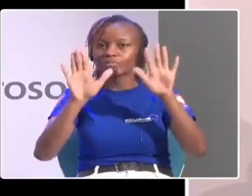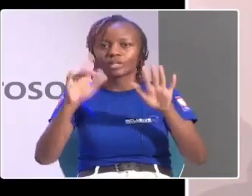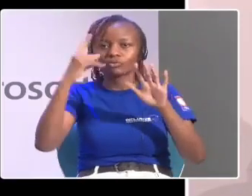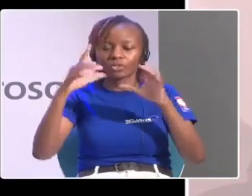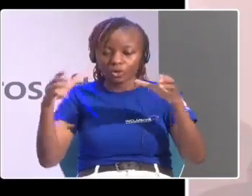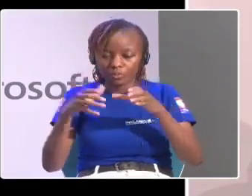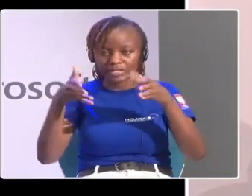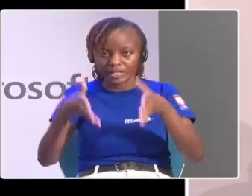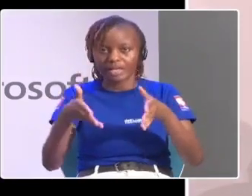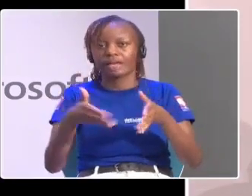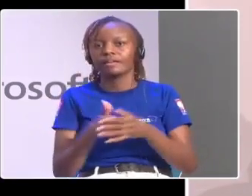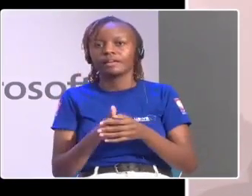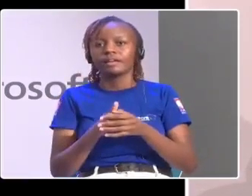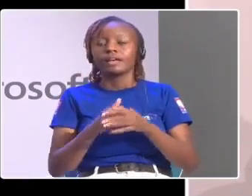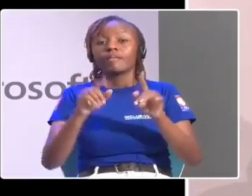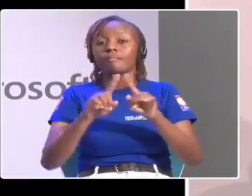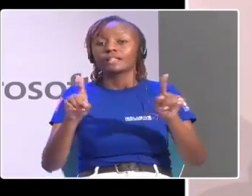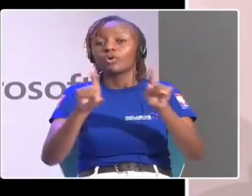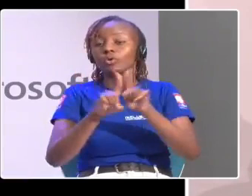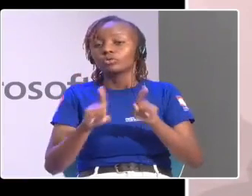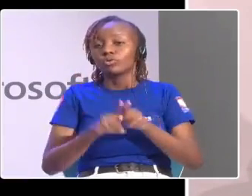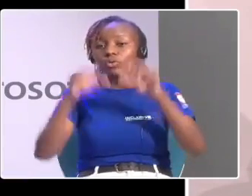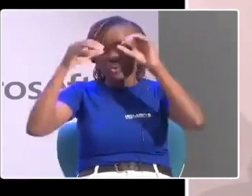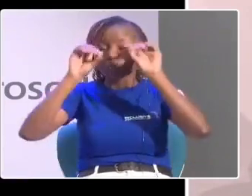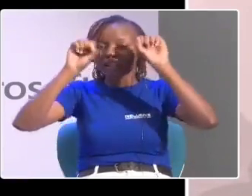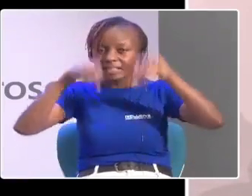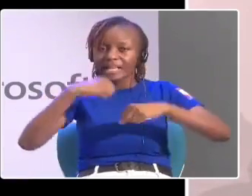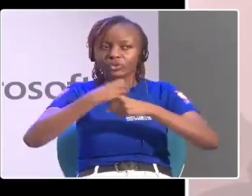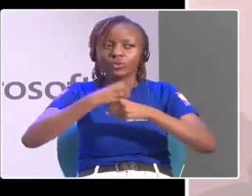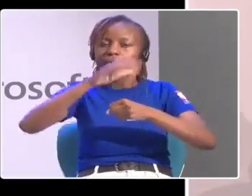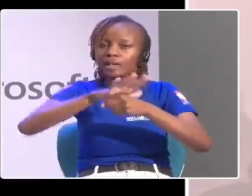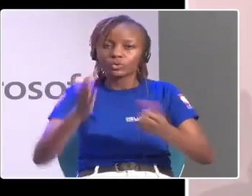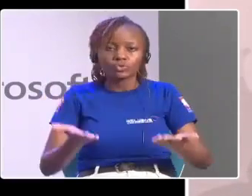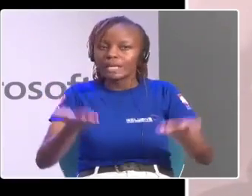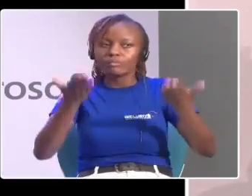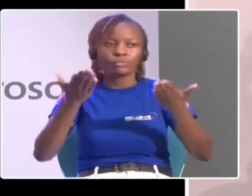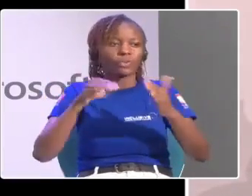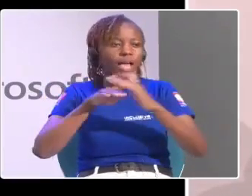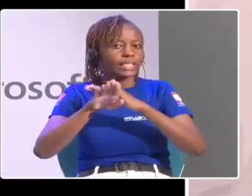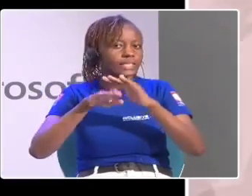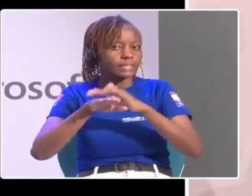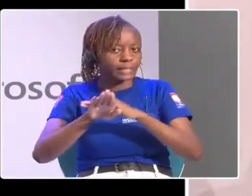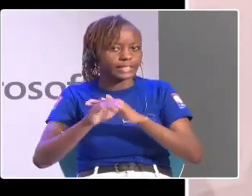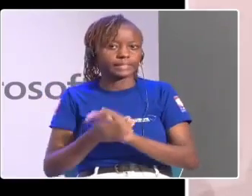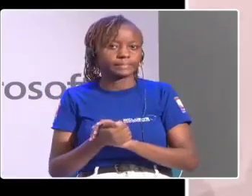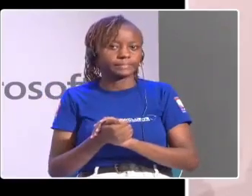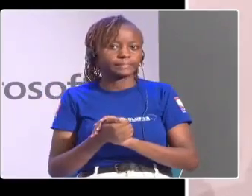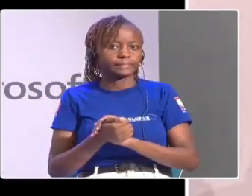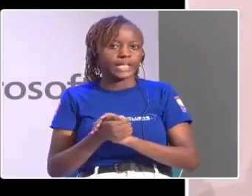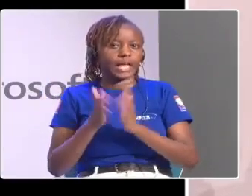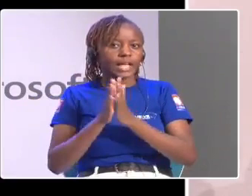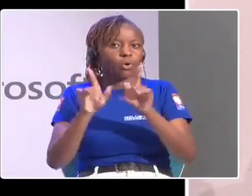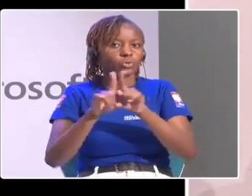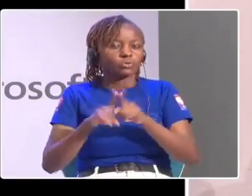But there's also a lot that Google can do and needs to do to improve accessibility and also